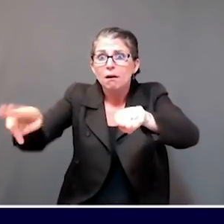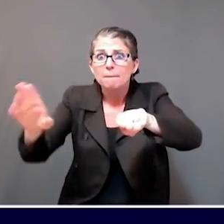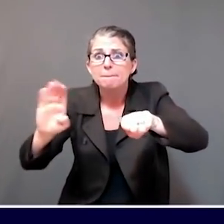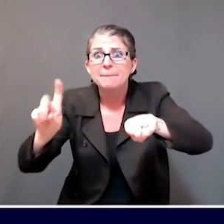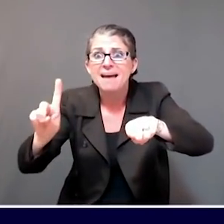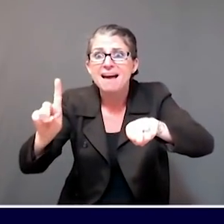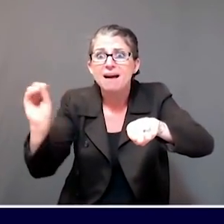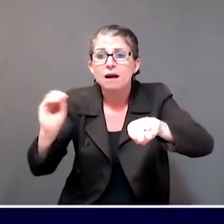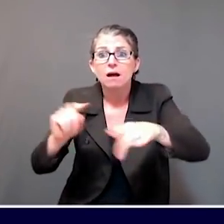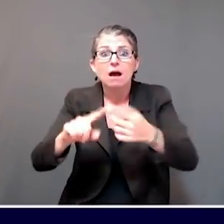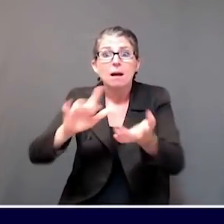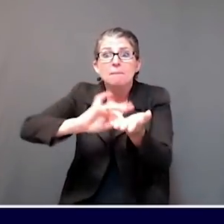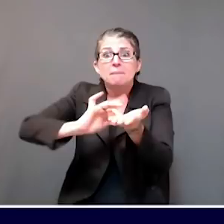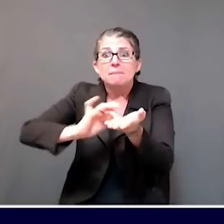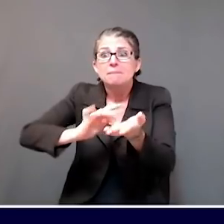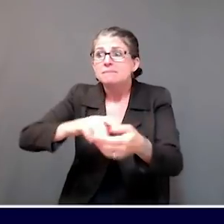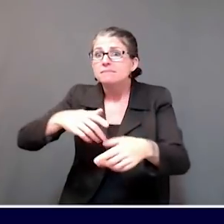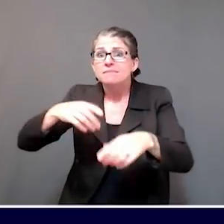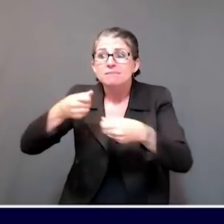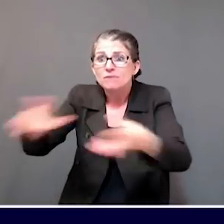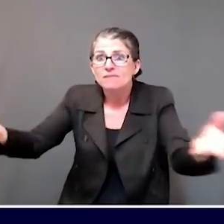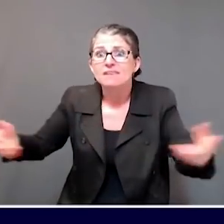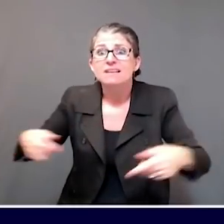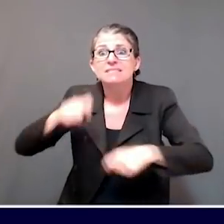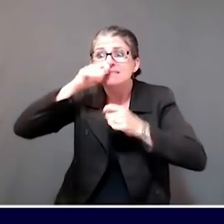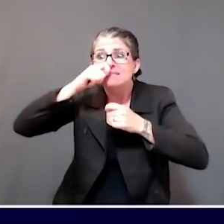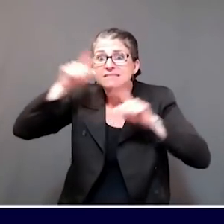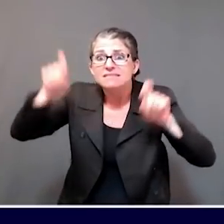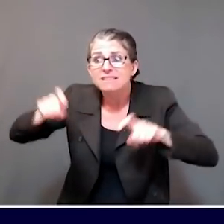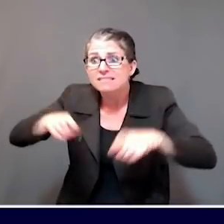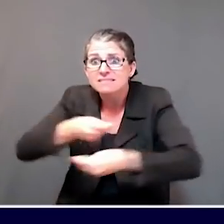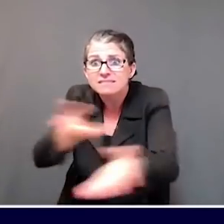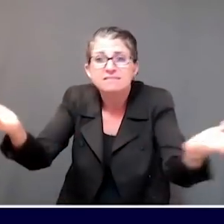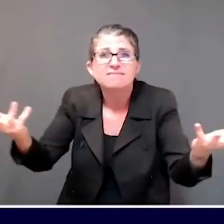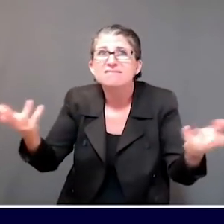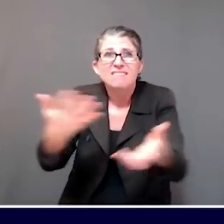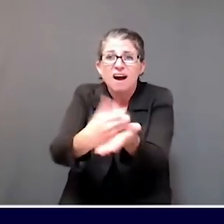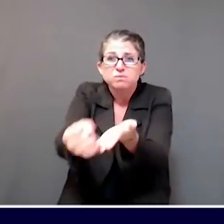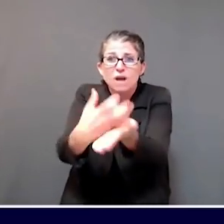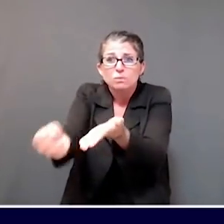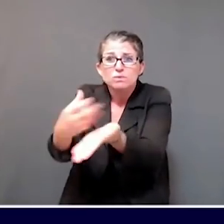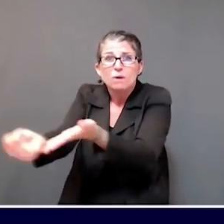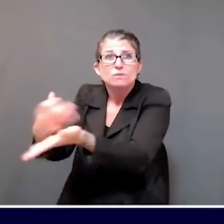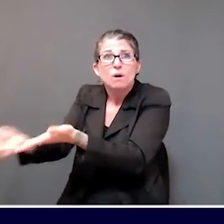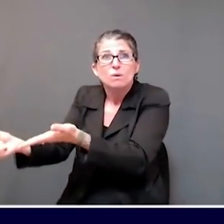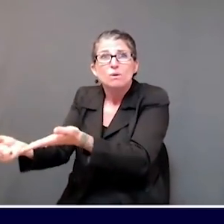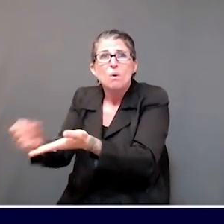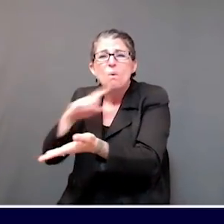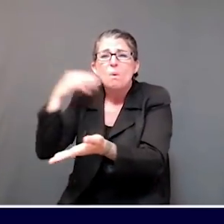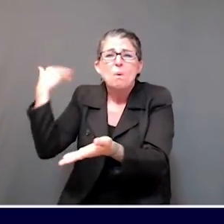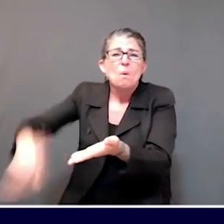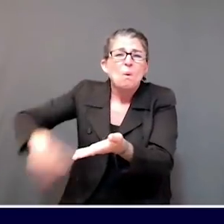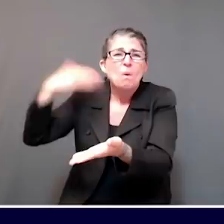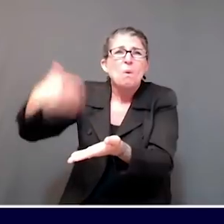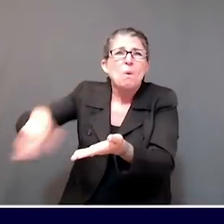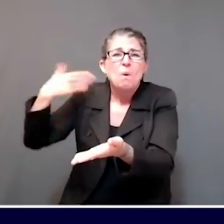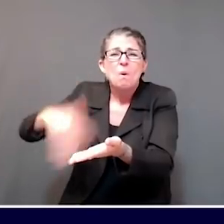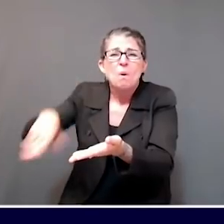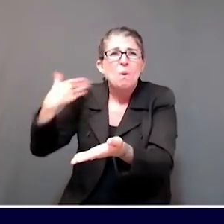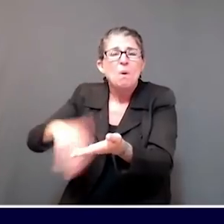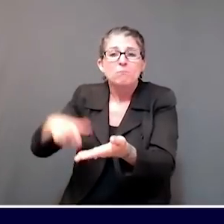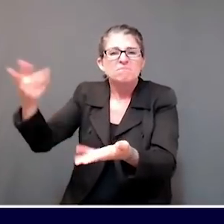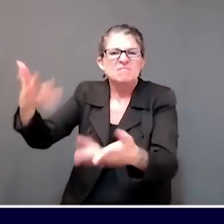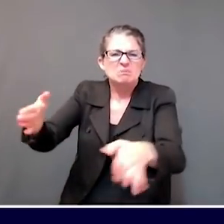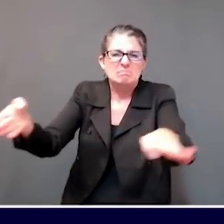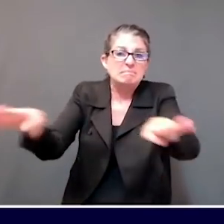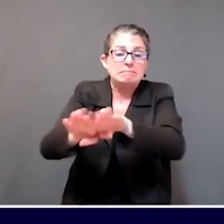out, governors in those states ordering businesses closed again. We got to remind ourselves that Maine is